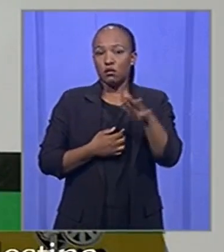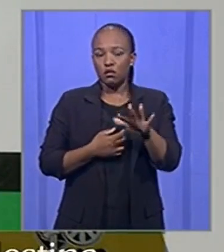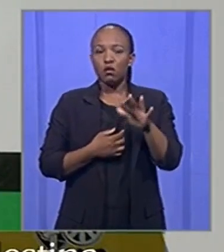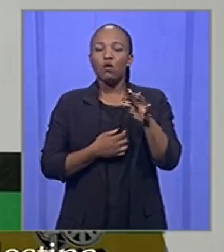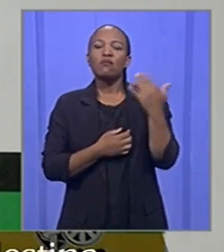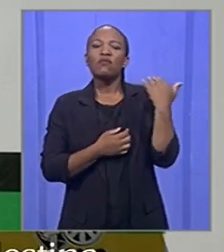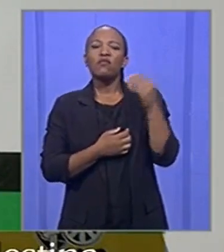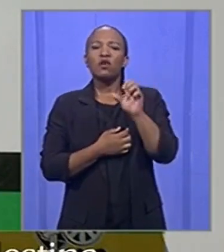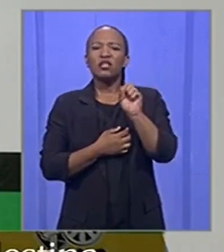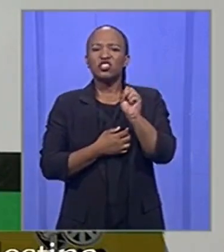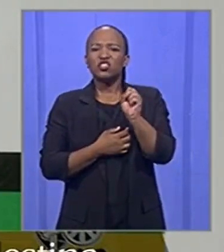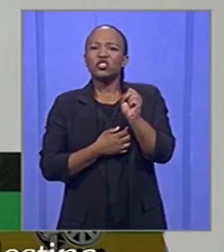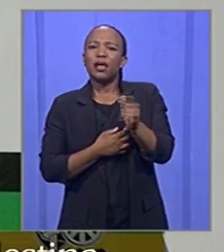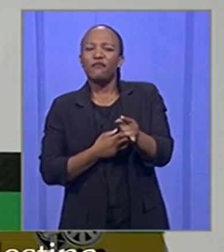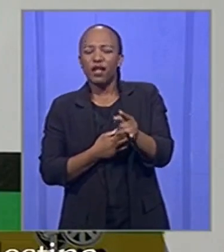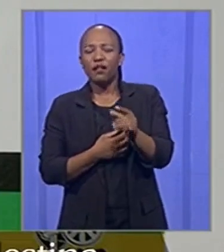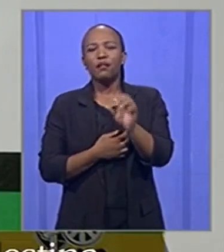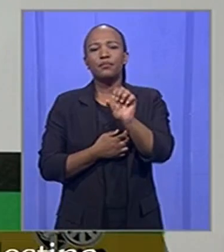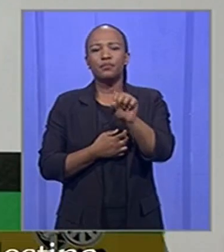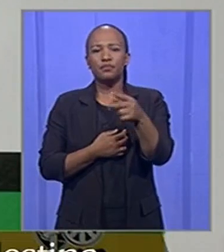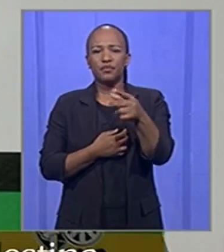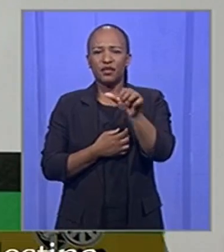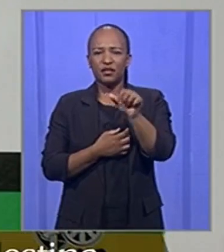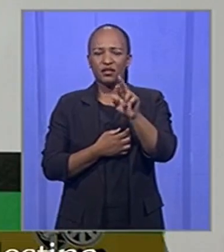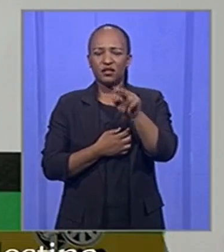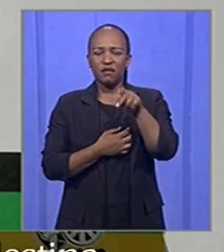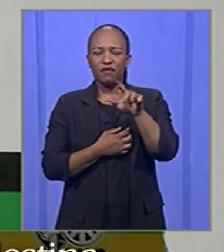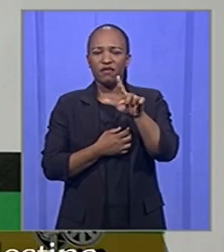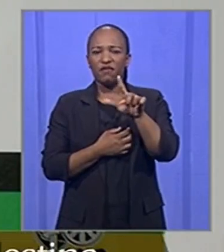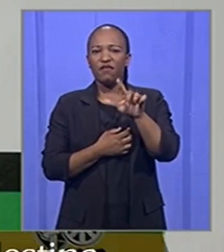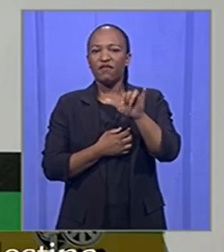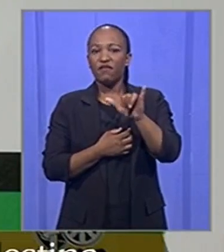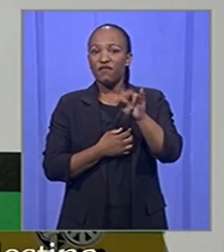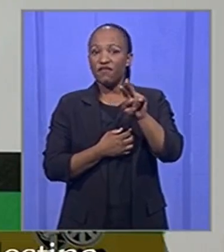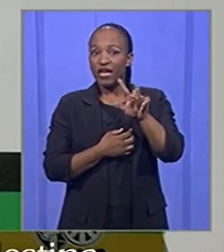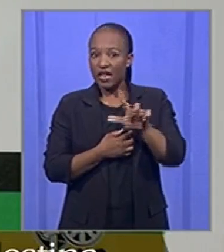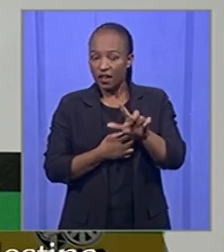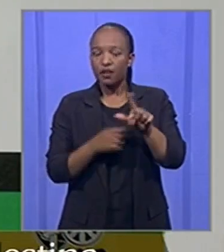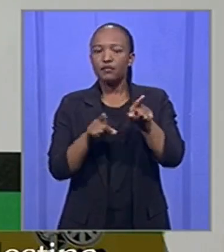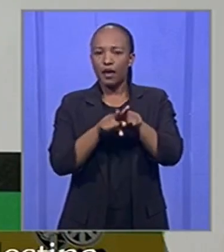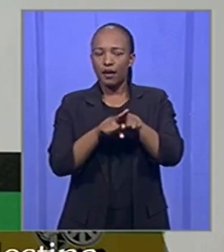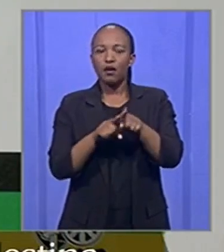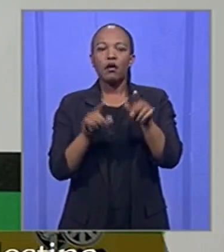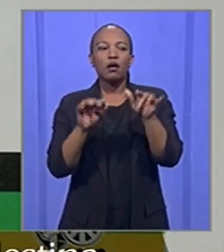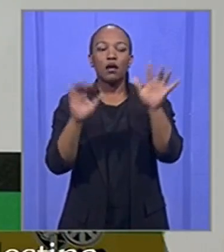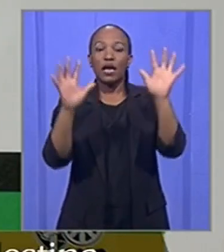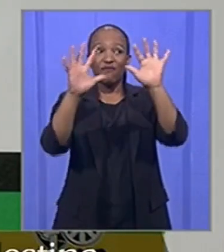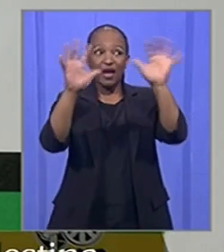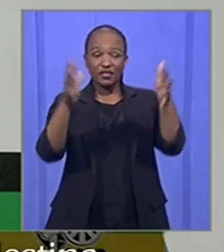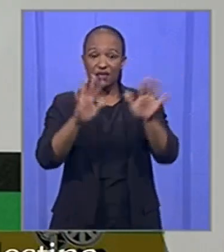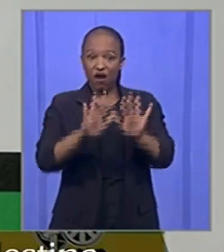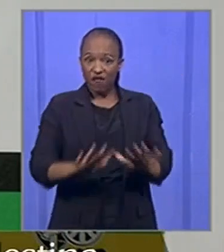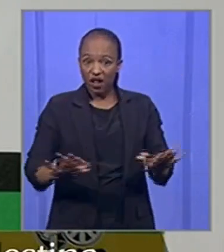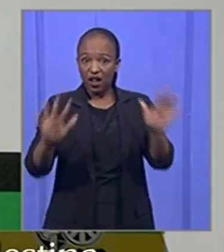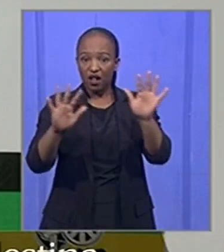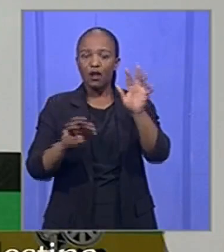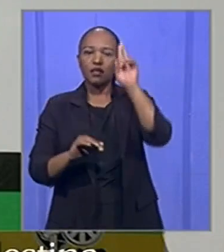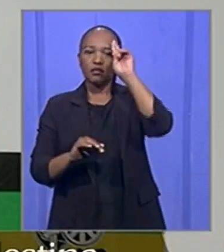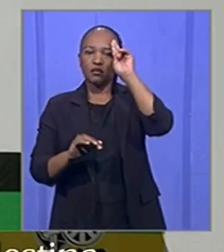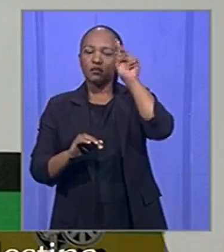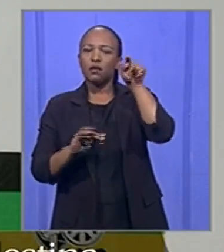Sharpeville, so must the world commemorate other tragic events that they